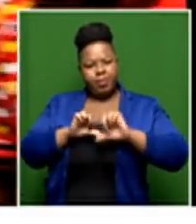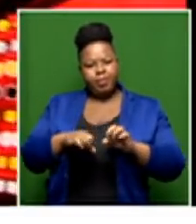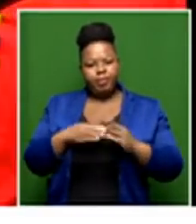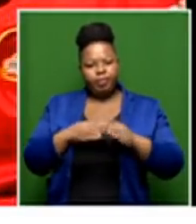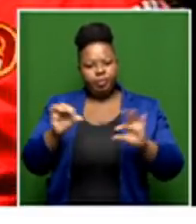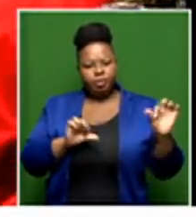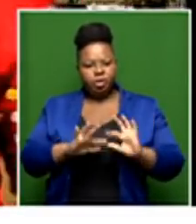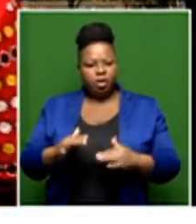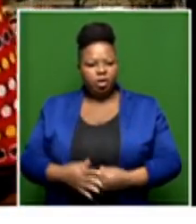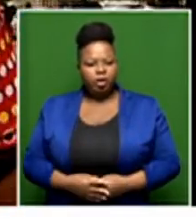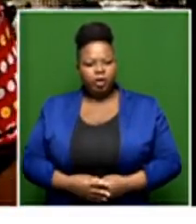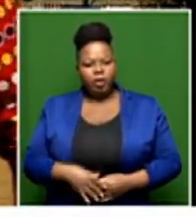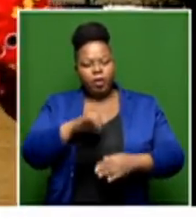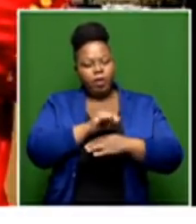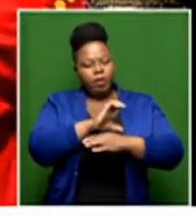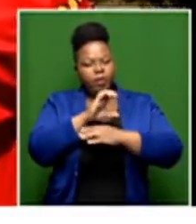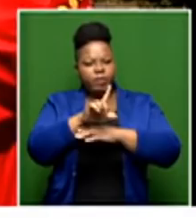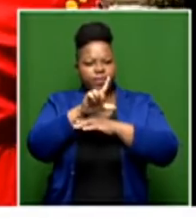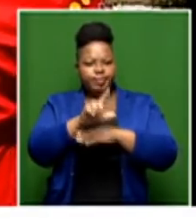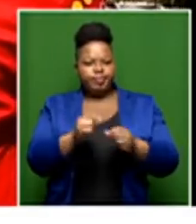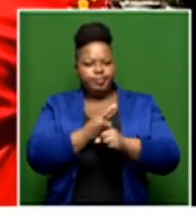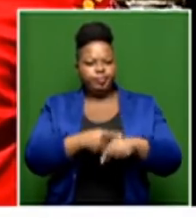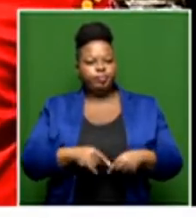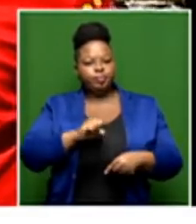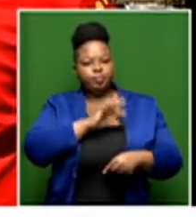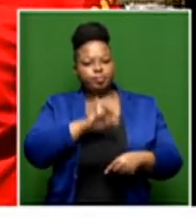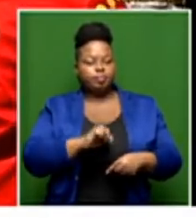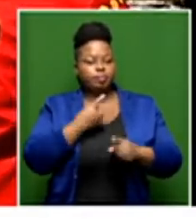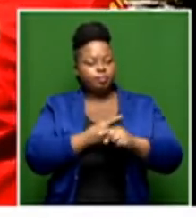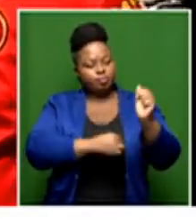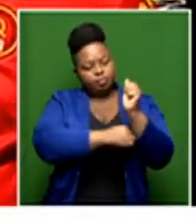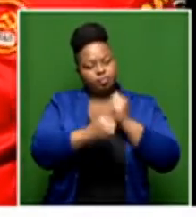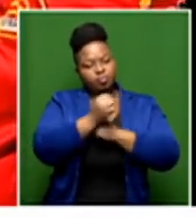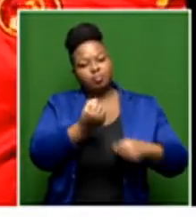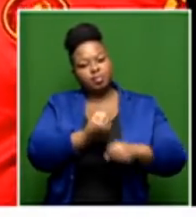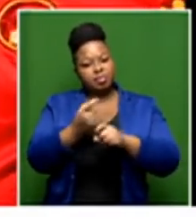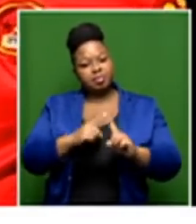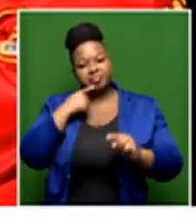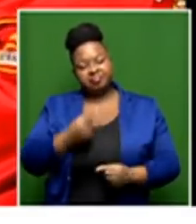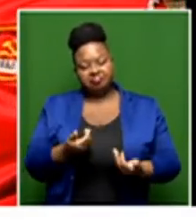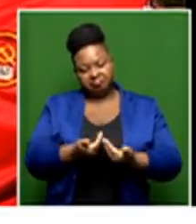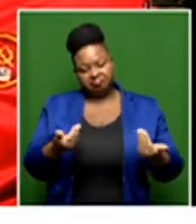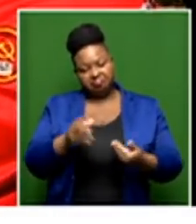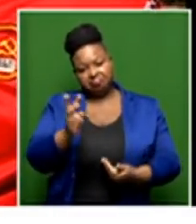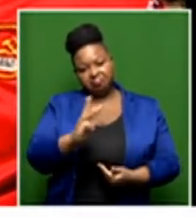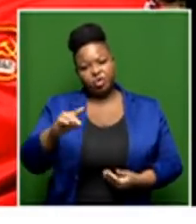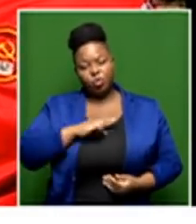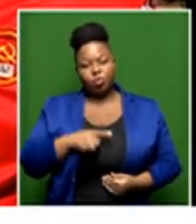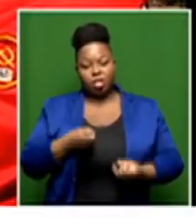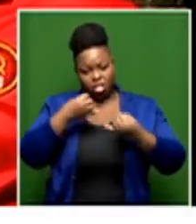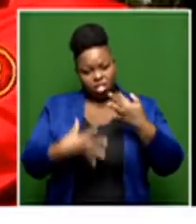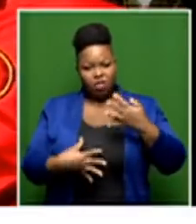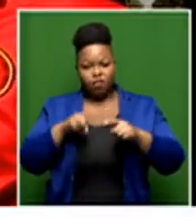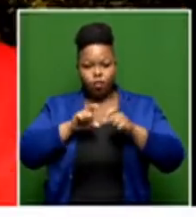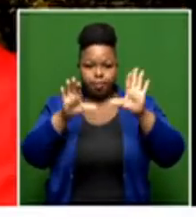members. The Young Communist League of South Africa has pledged support for the structure, but cautions against factionalism filtering down